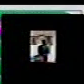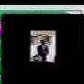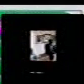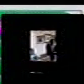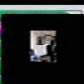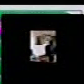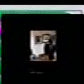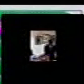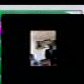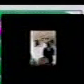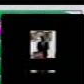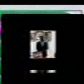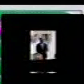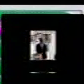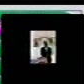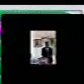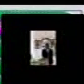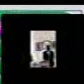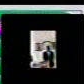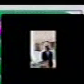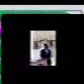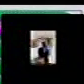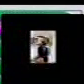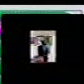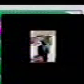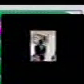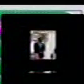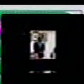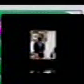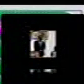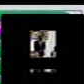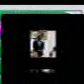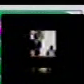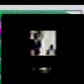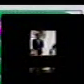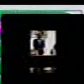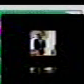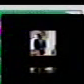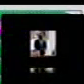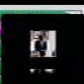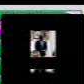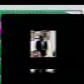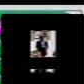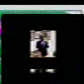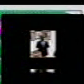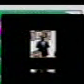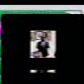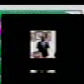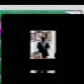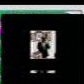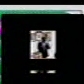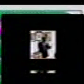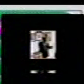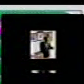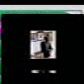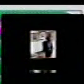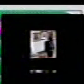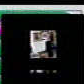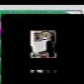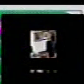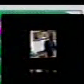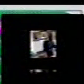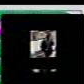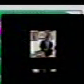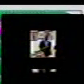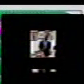plant the Heavenly Father has not planted in your body, has not planted in your wife, has not planted in your husband, has not